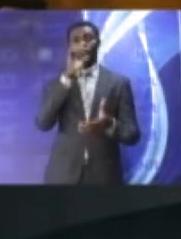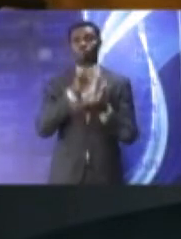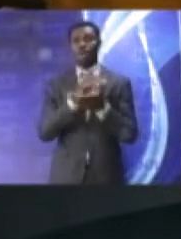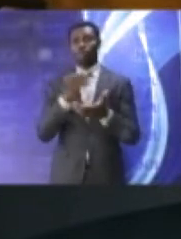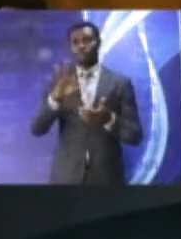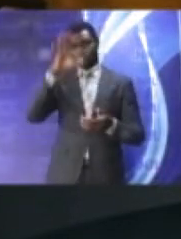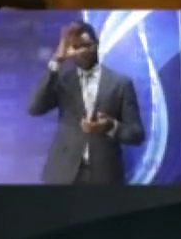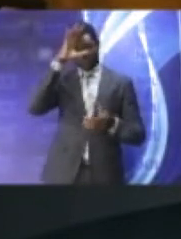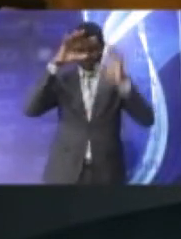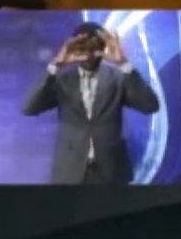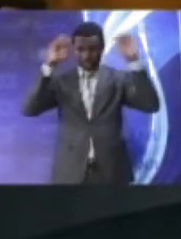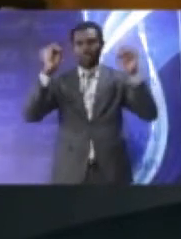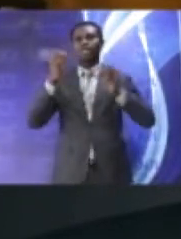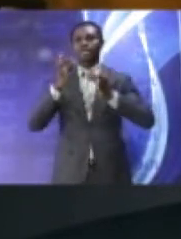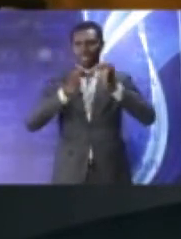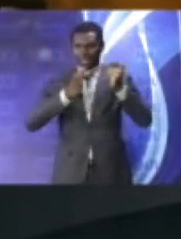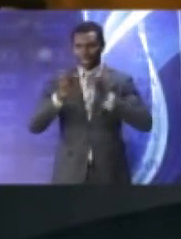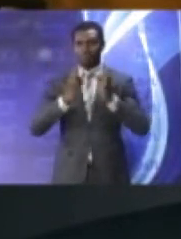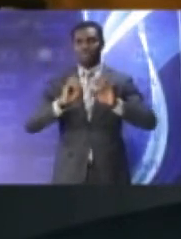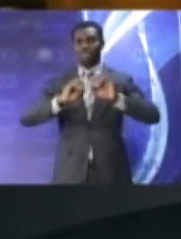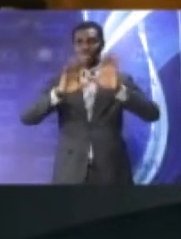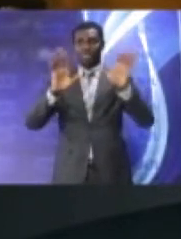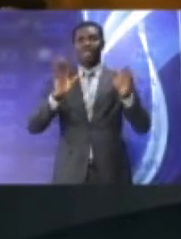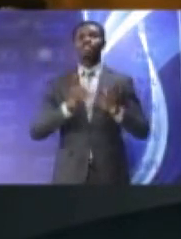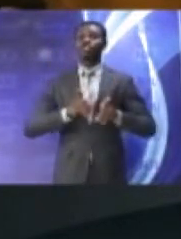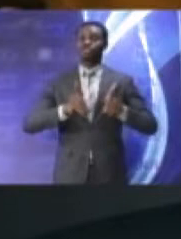to commemorate the Day of the African Child.